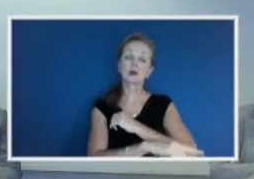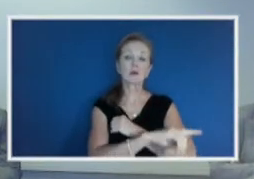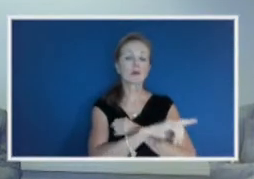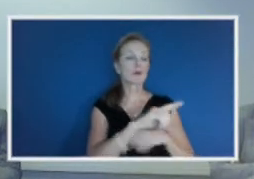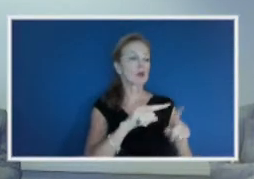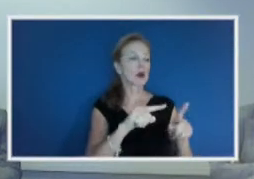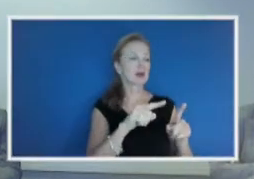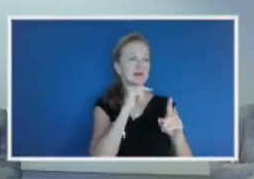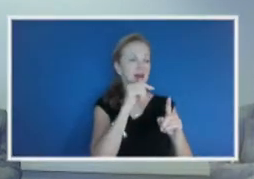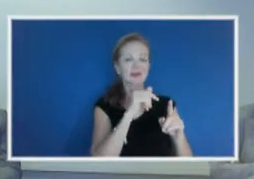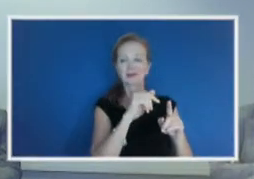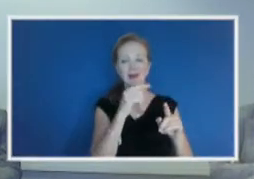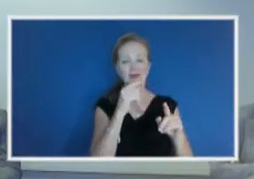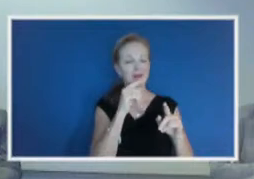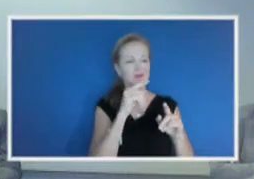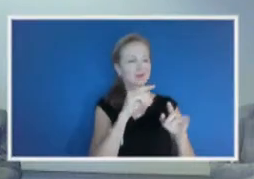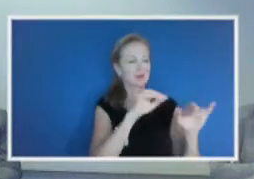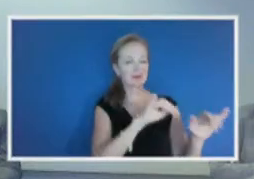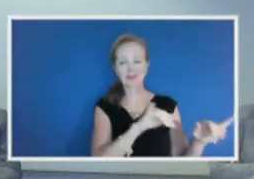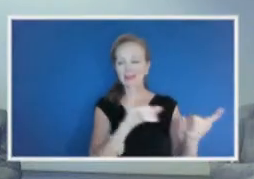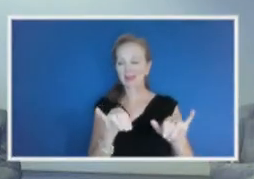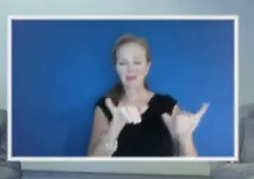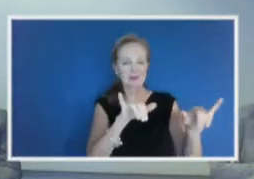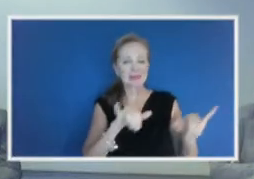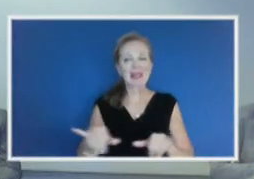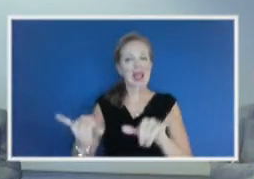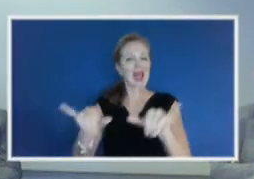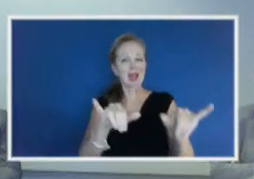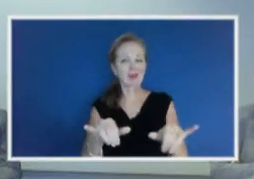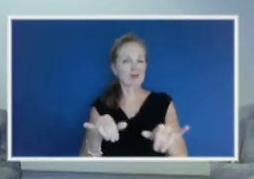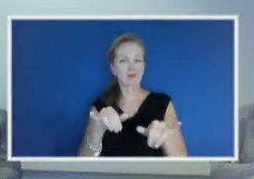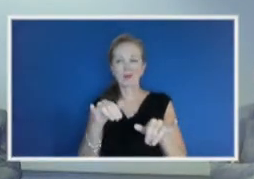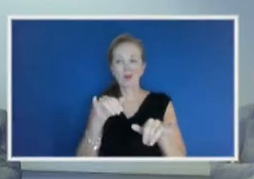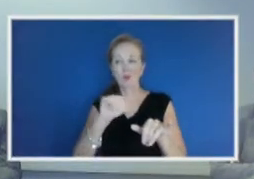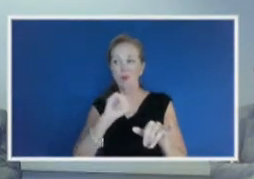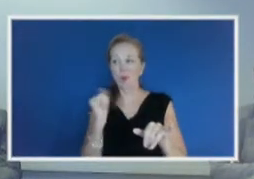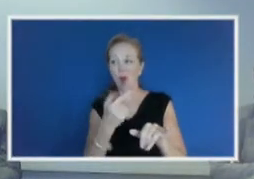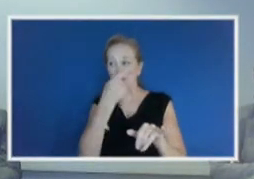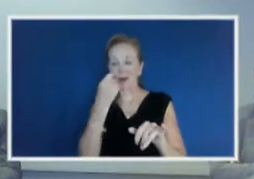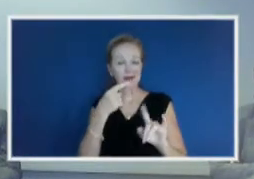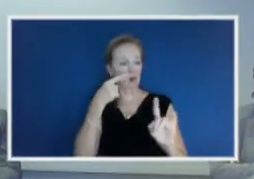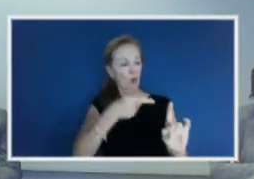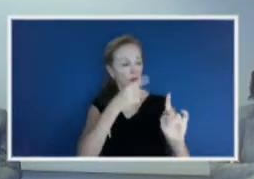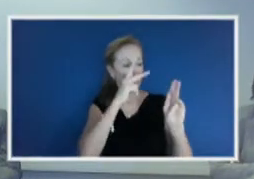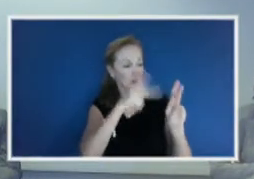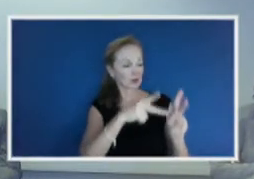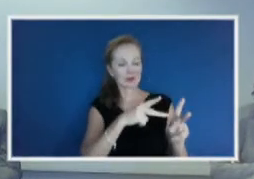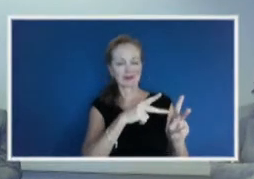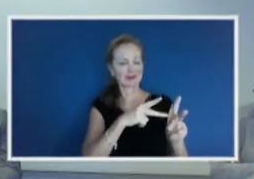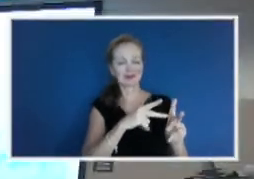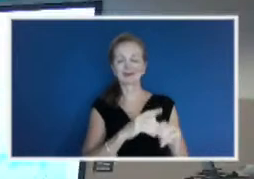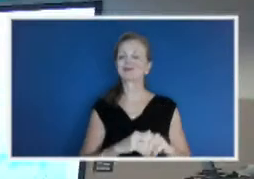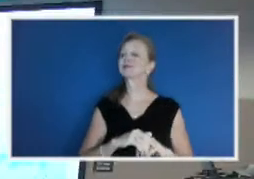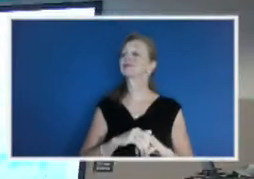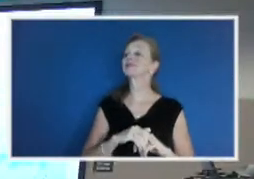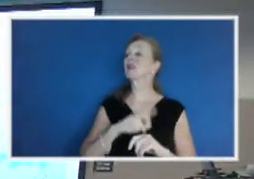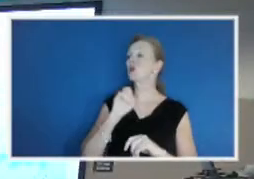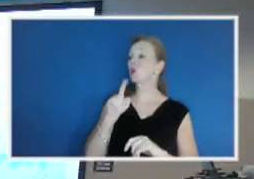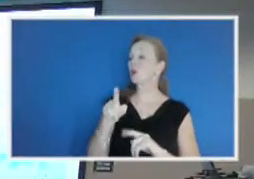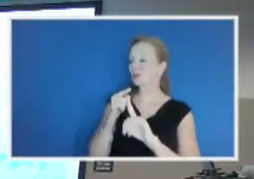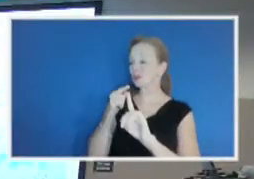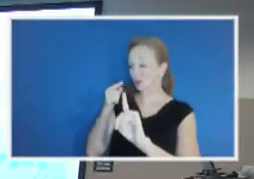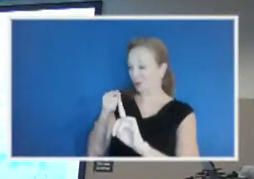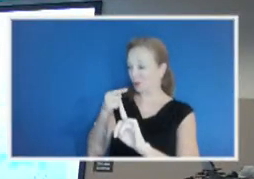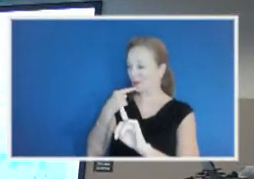behavior. So that's my general comment. Mr. Rios, I did have a quick question for you. Sure. You mentioned that the timeline for